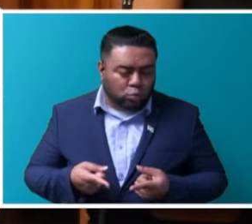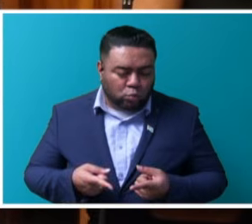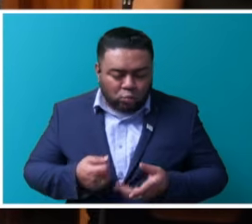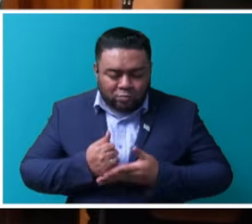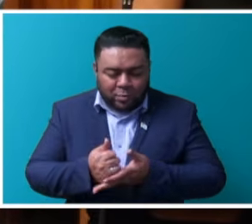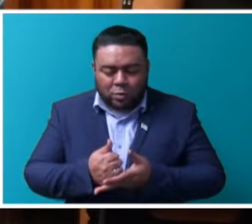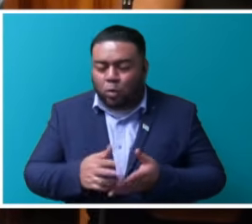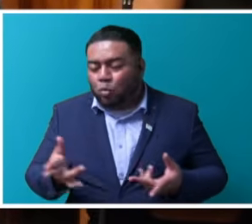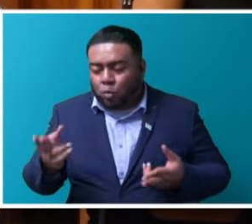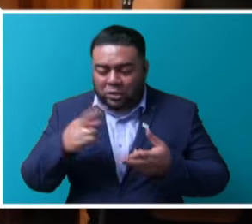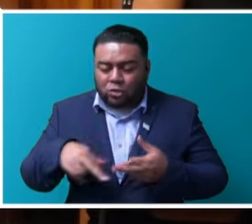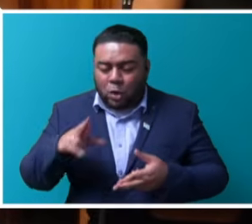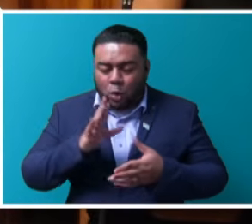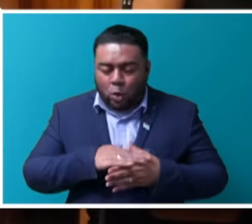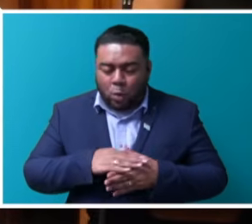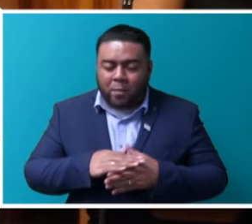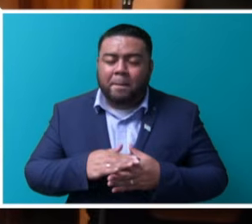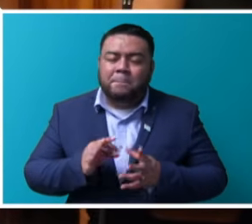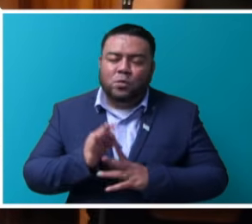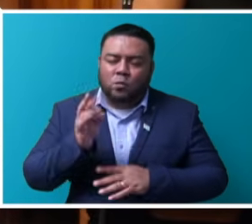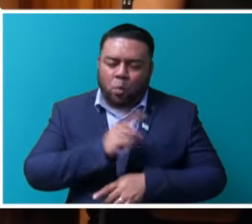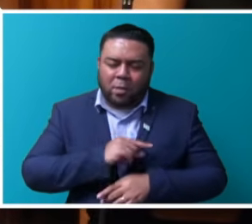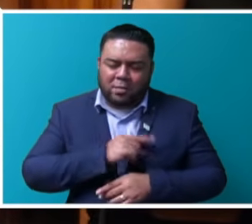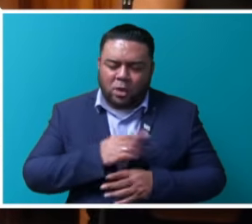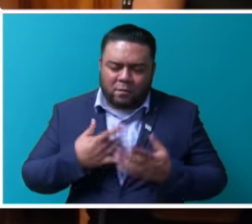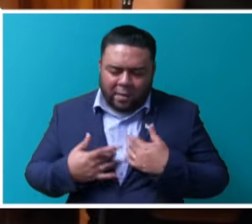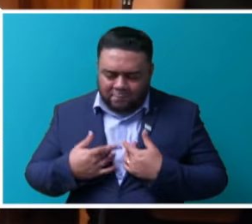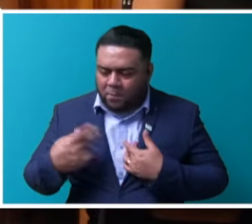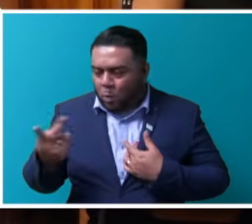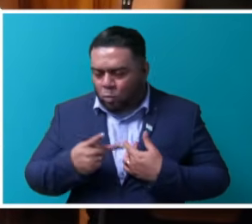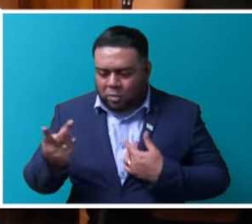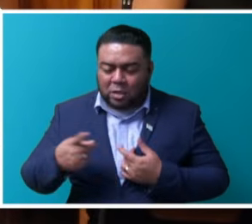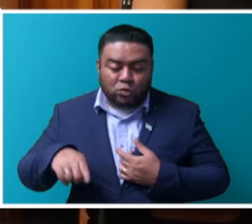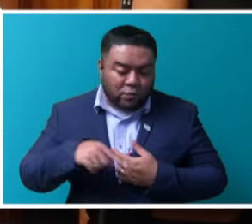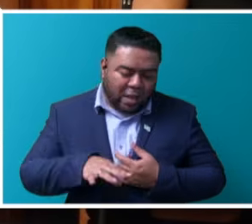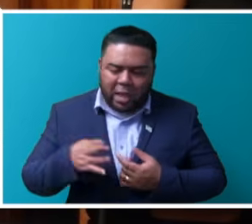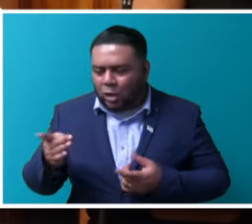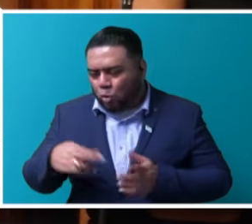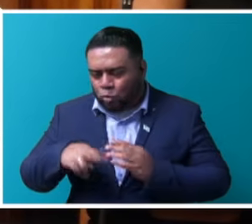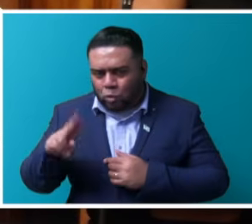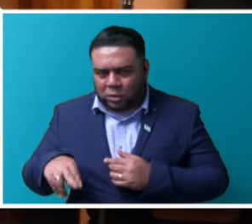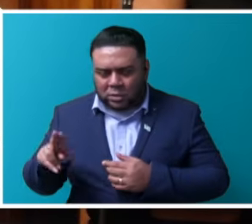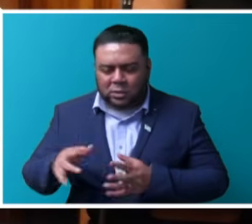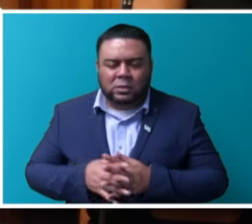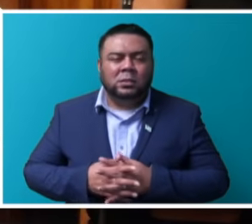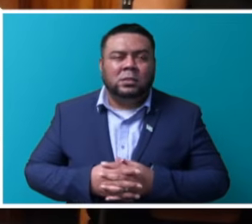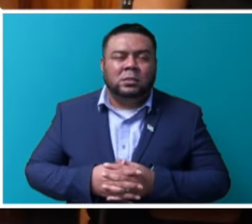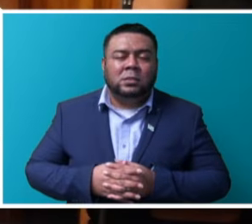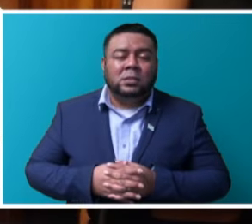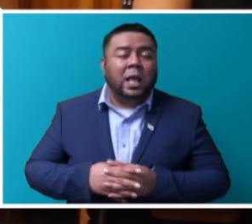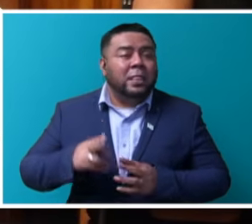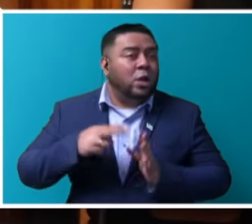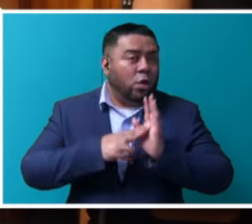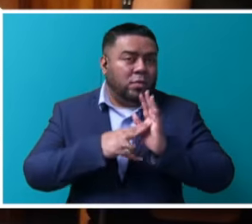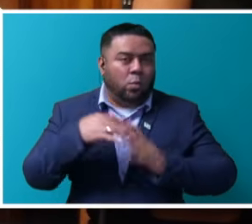regional connectivity, economic growth, and improved quality of life for residents in both Suba and Nasori. Mr. Speaker, in the north,